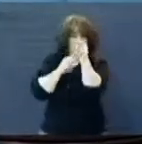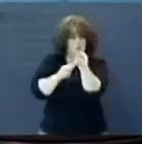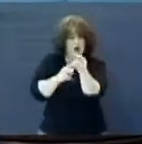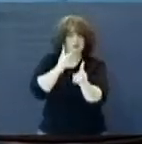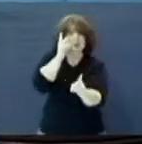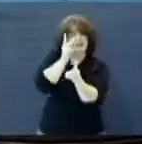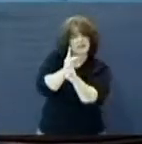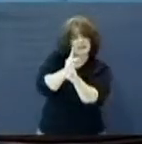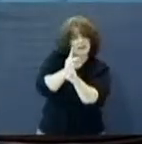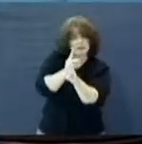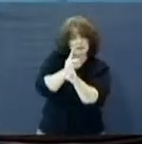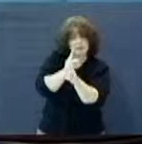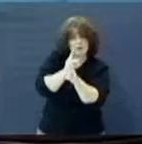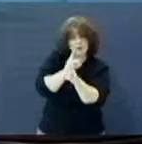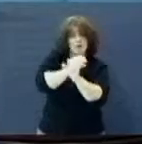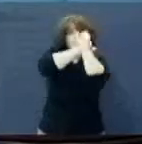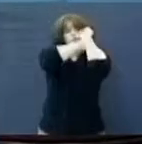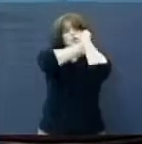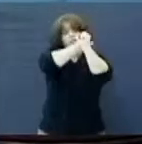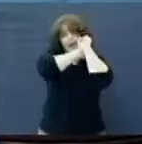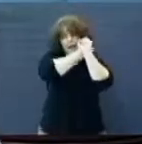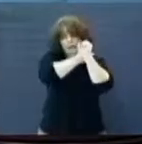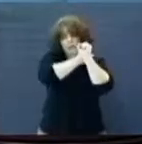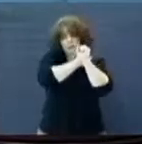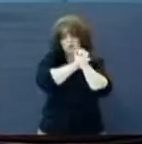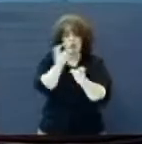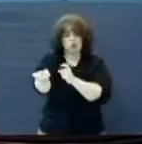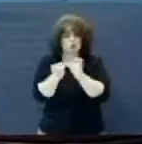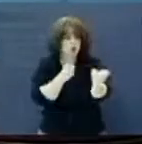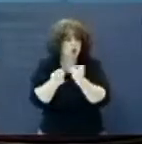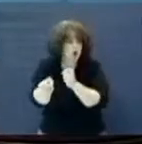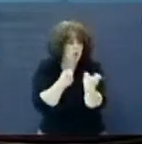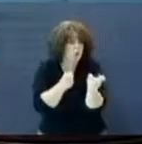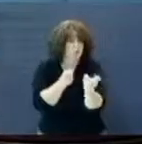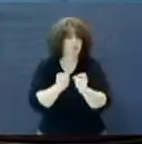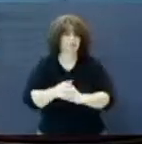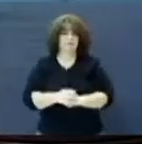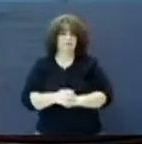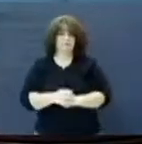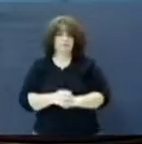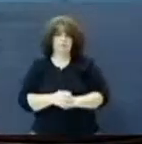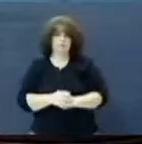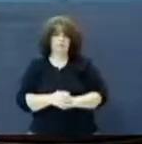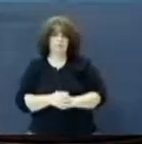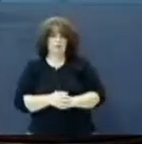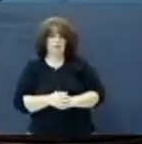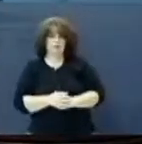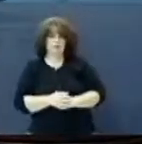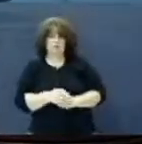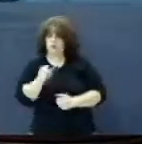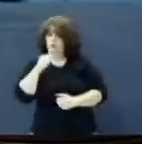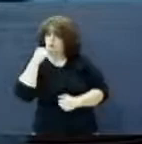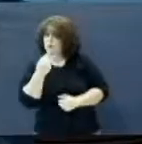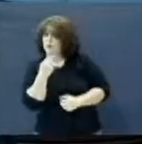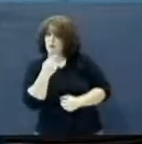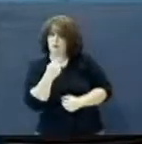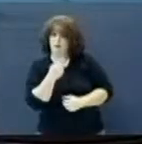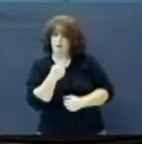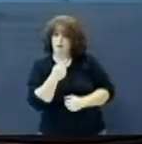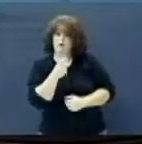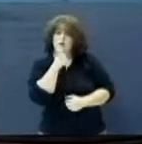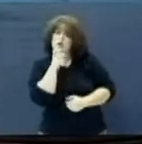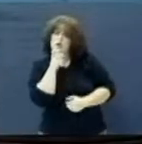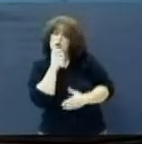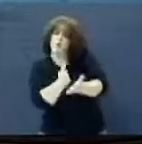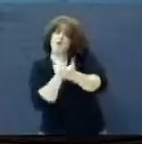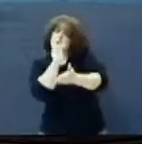to watch, to keep, to observe, to guard, to have charge of. Boy, thank God. You say, who's helping you? Who's looking